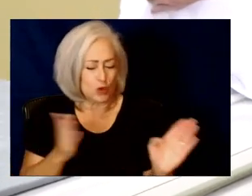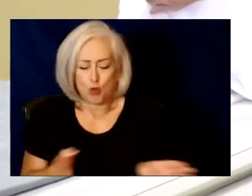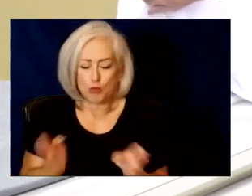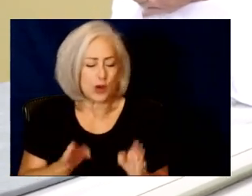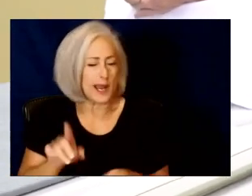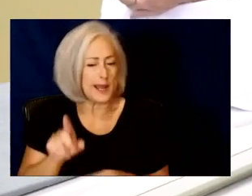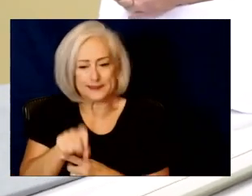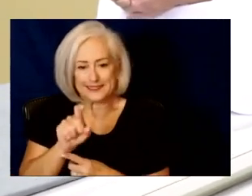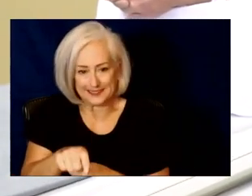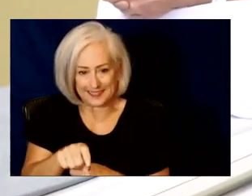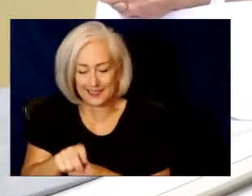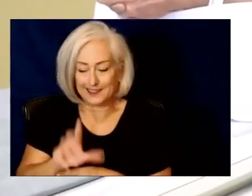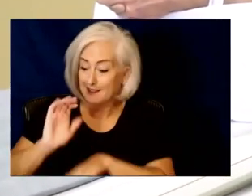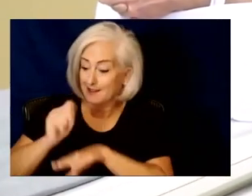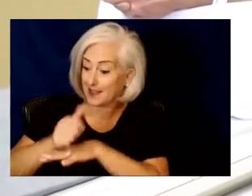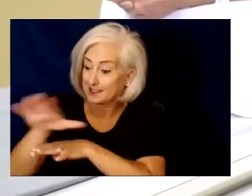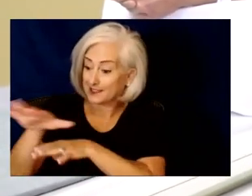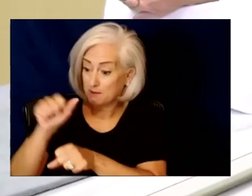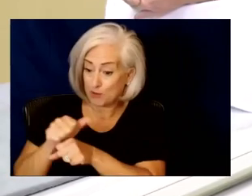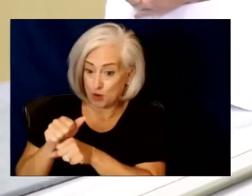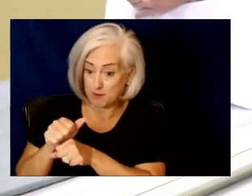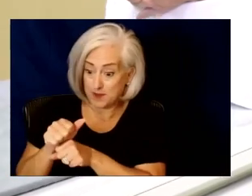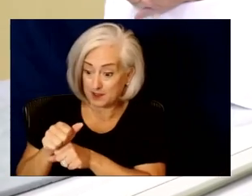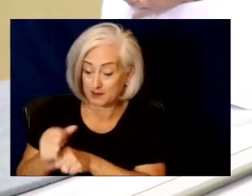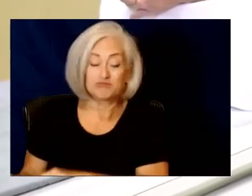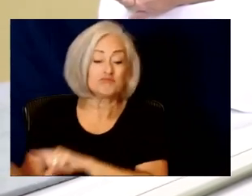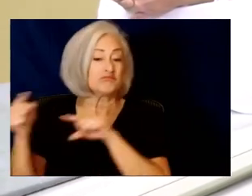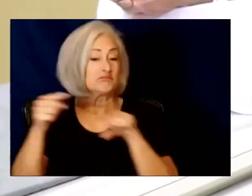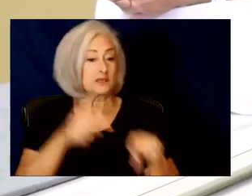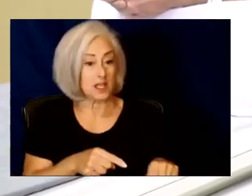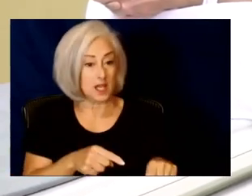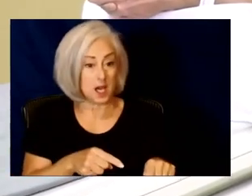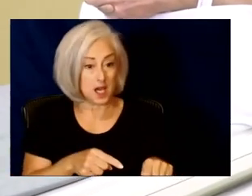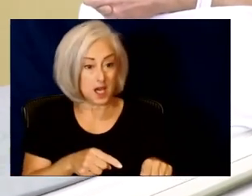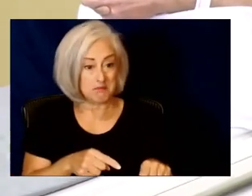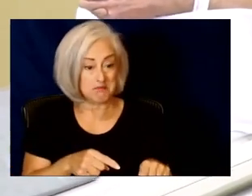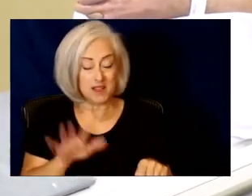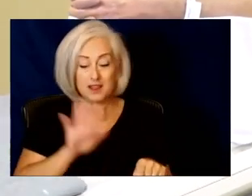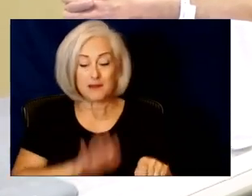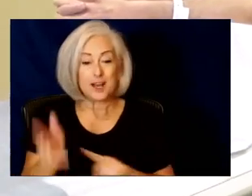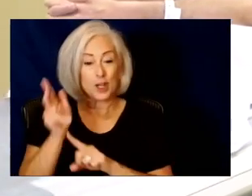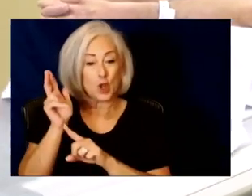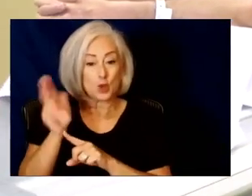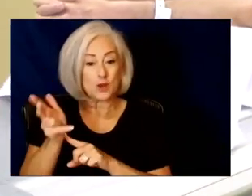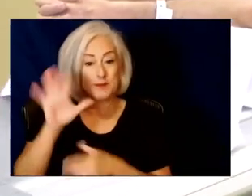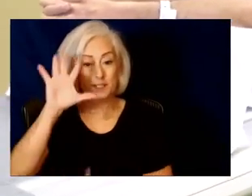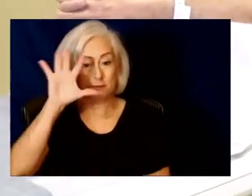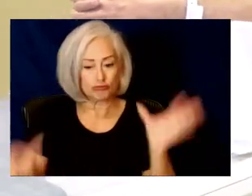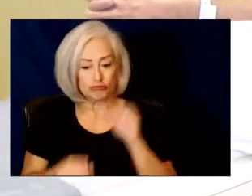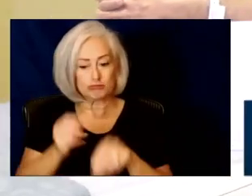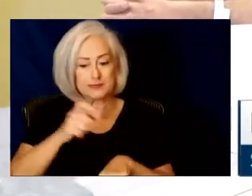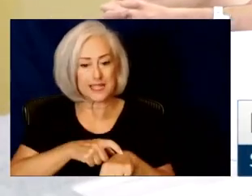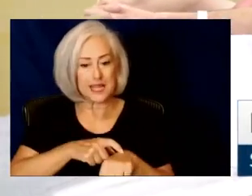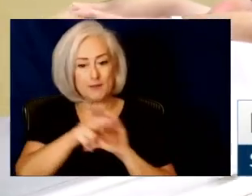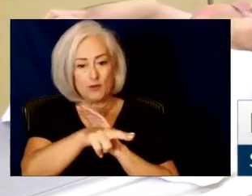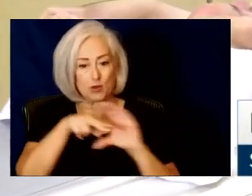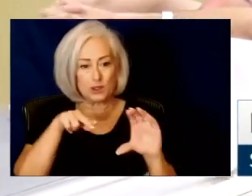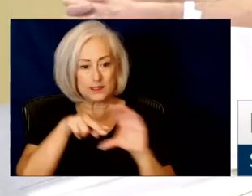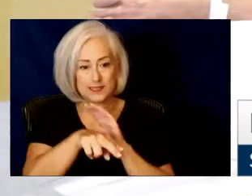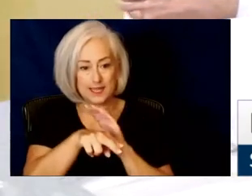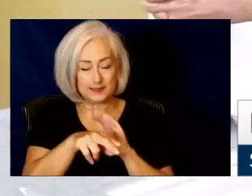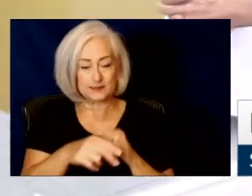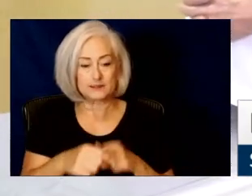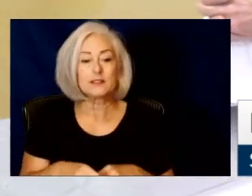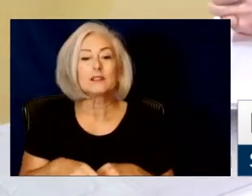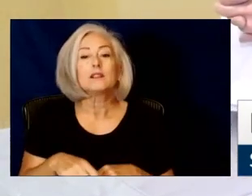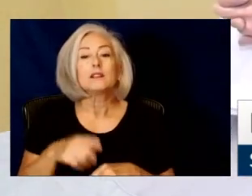their CT and they come in, and the test itself takes about 3 minutes. Bill just has to lay here on the scan. He's going to go in and out of the machine